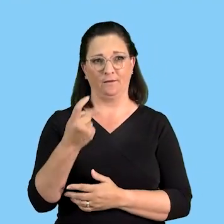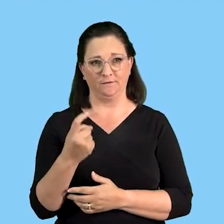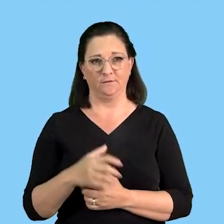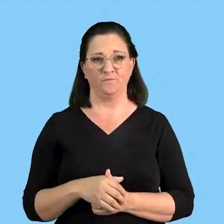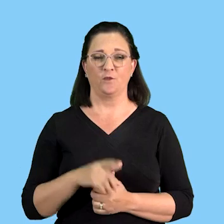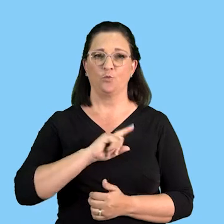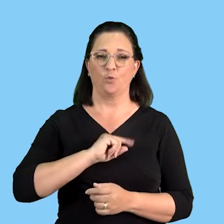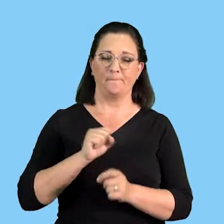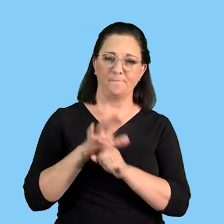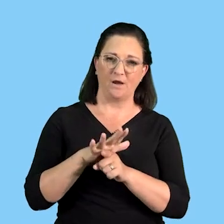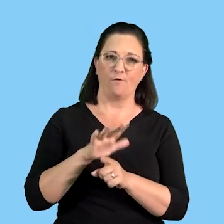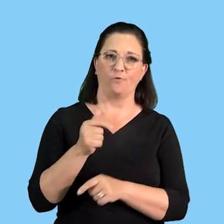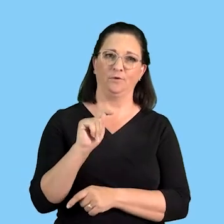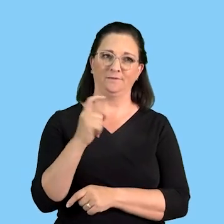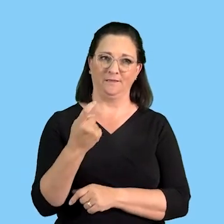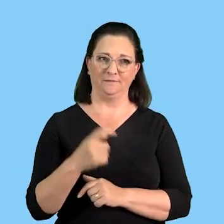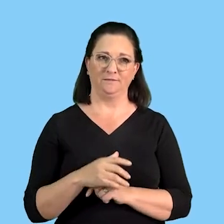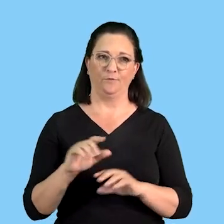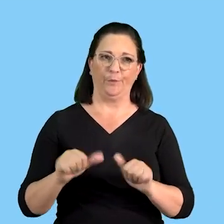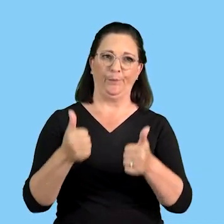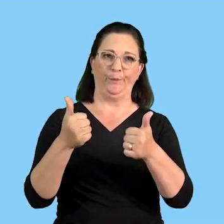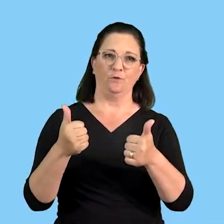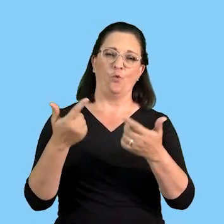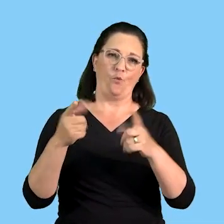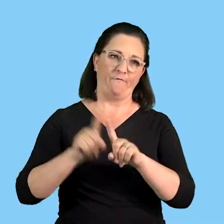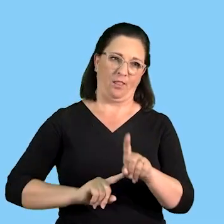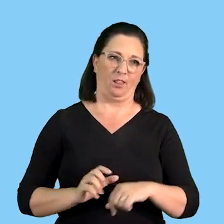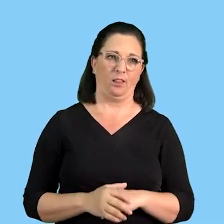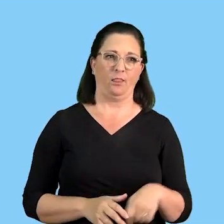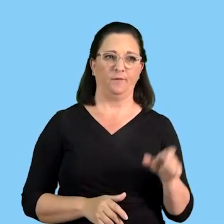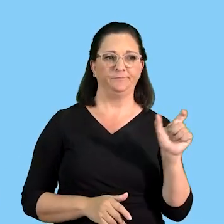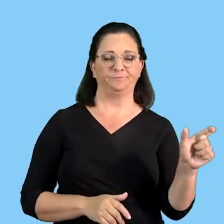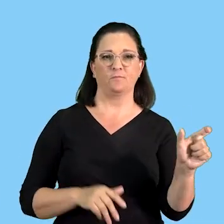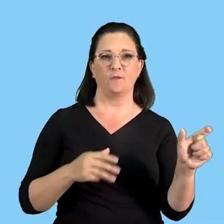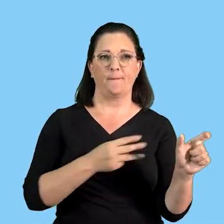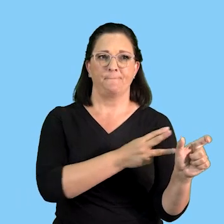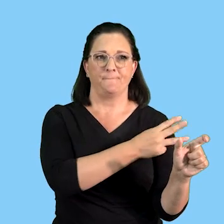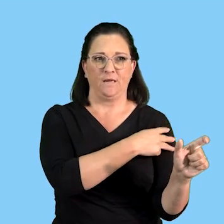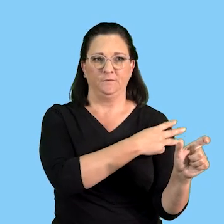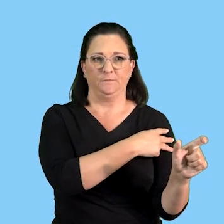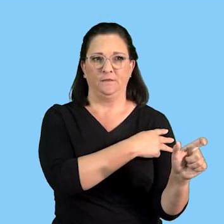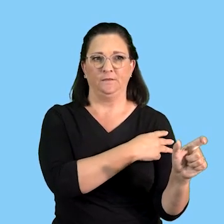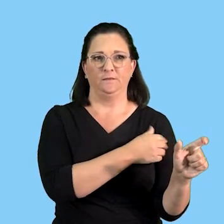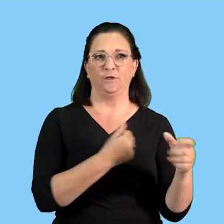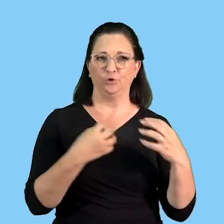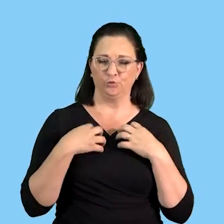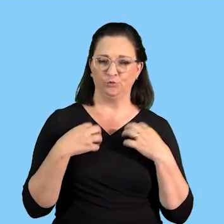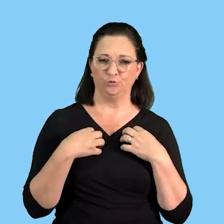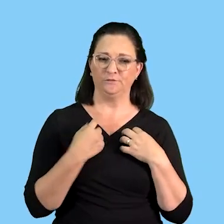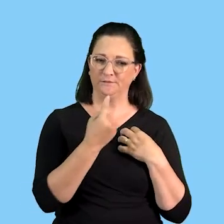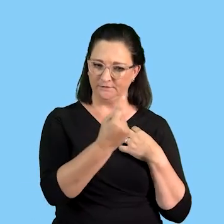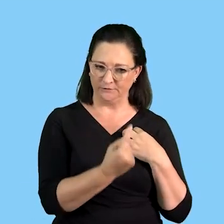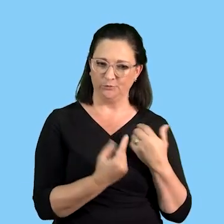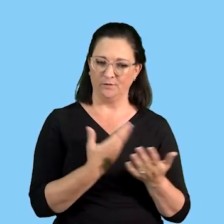the impact of taxation on the business success or failure. We looked into management to say each form of ownership